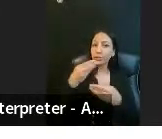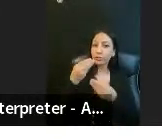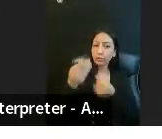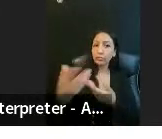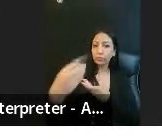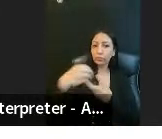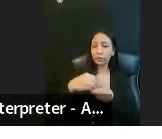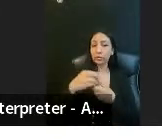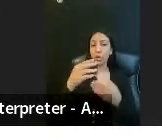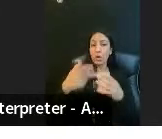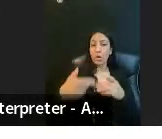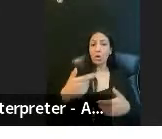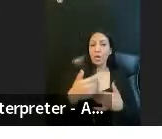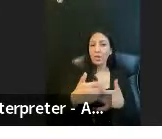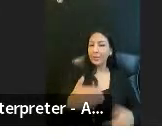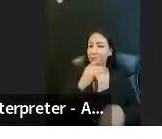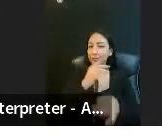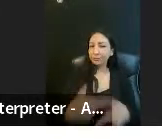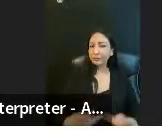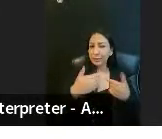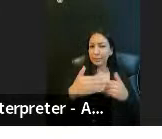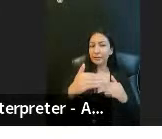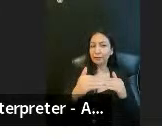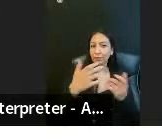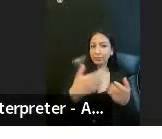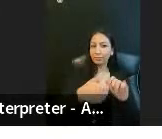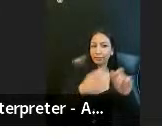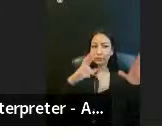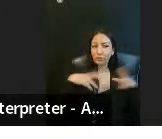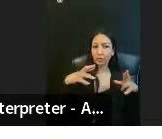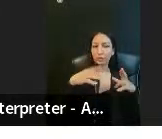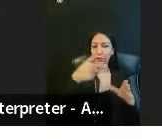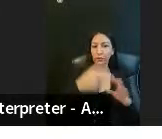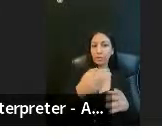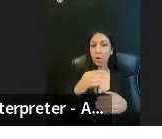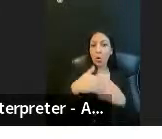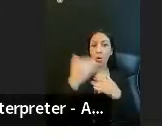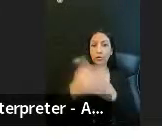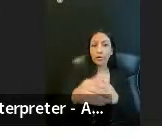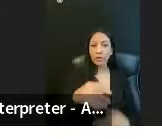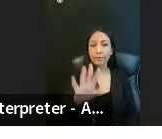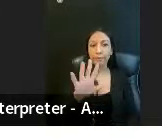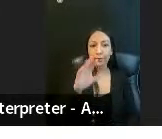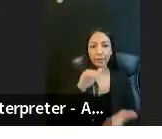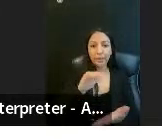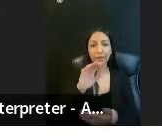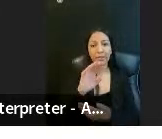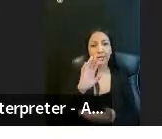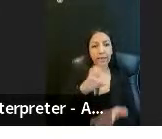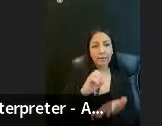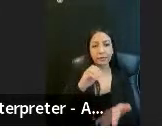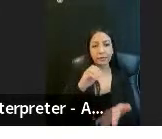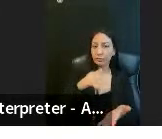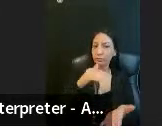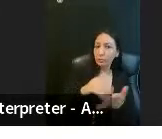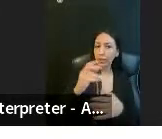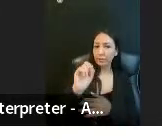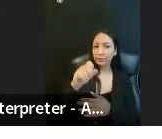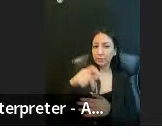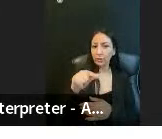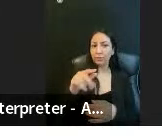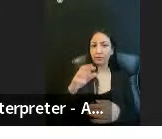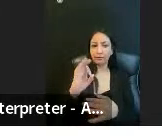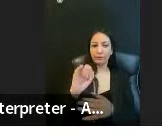residential developments that are over 50,000 square feet or 50 units, and non-residential developments